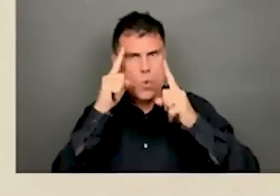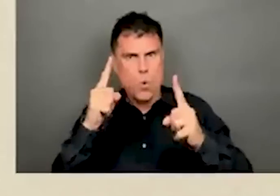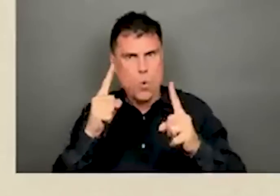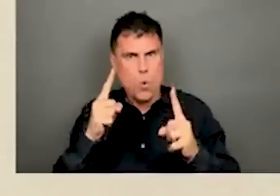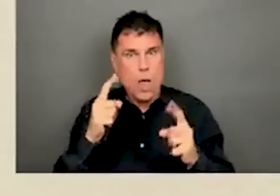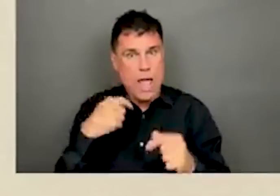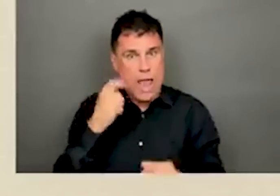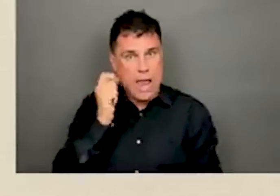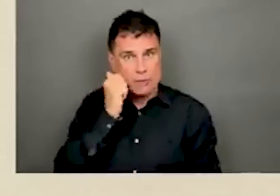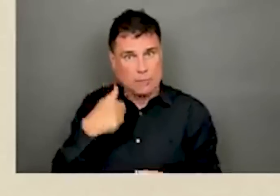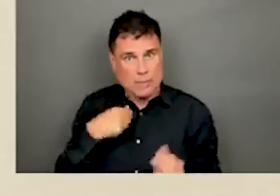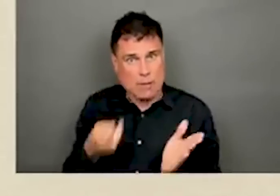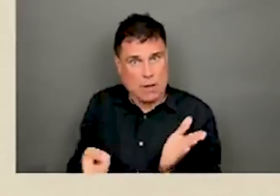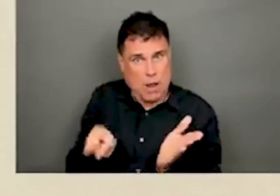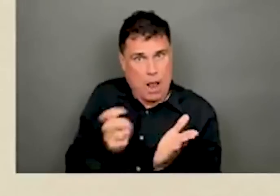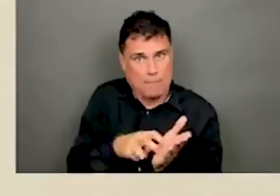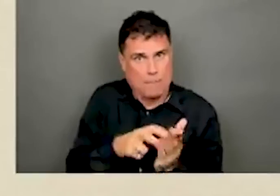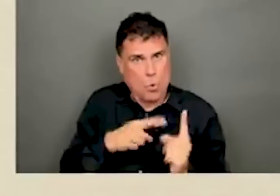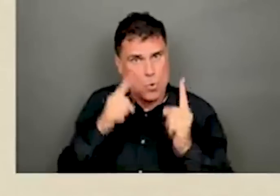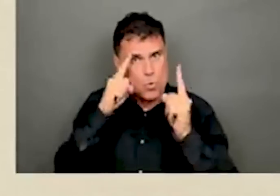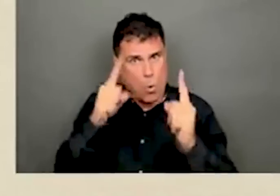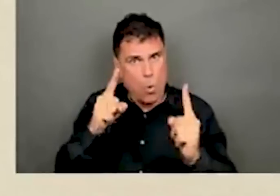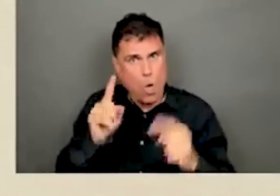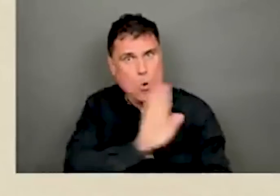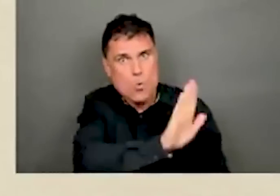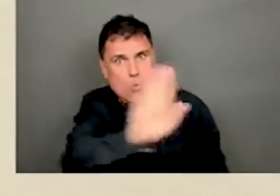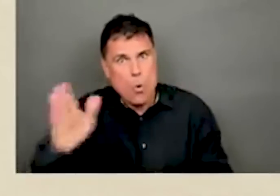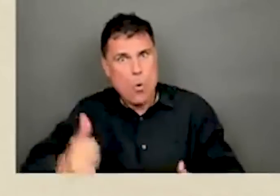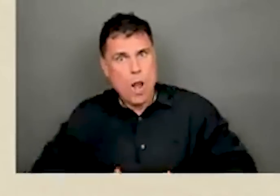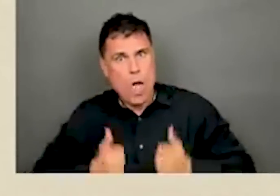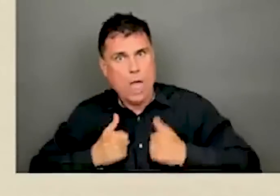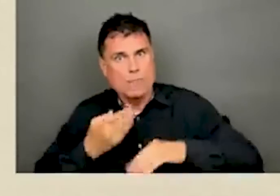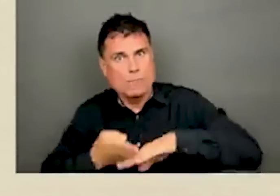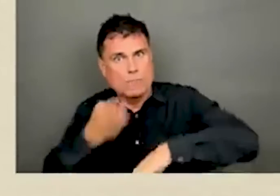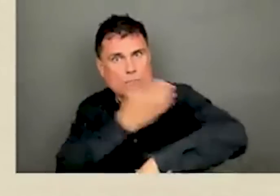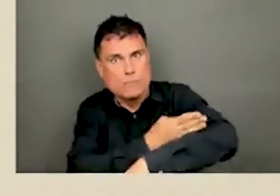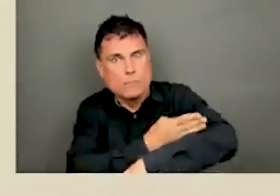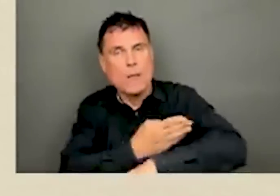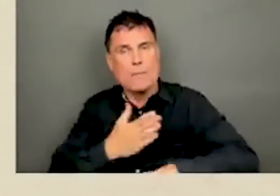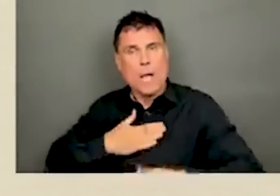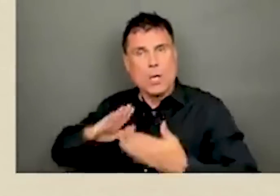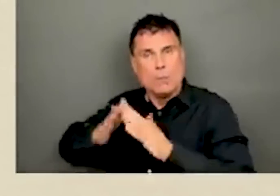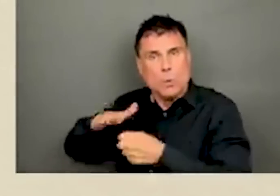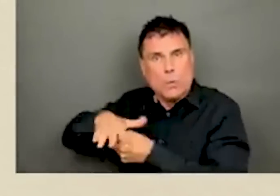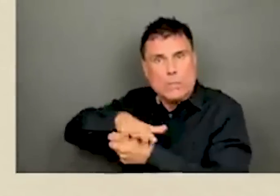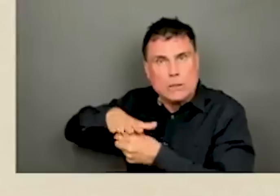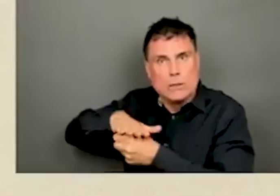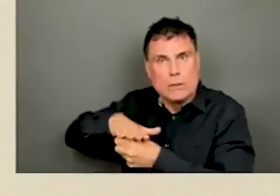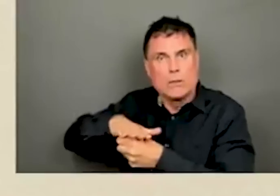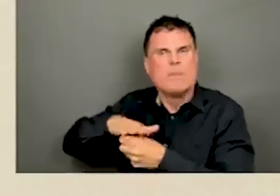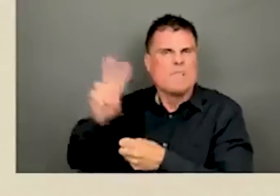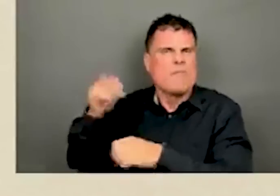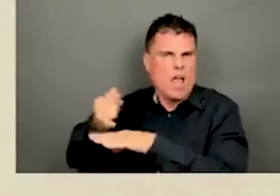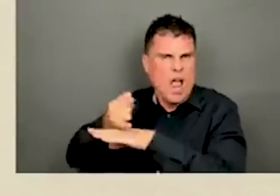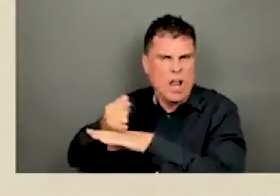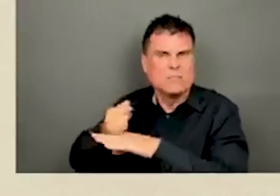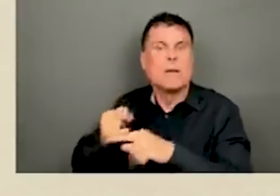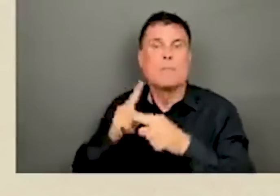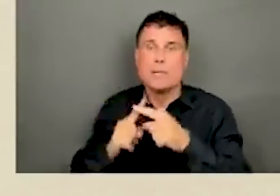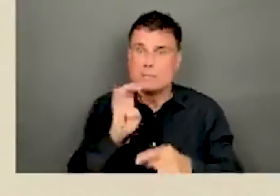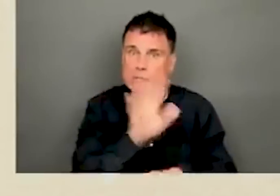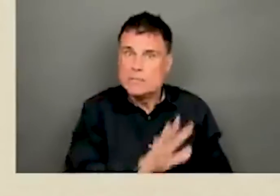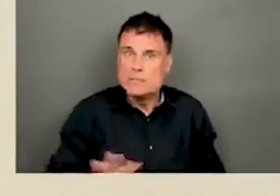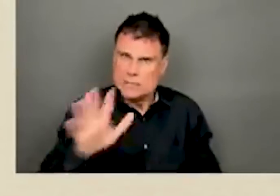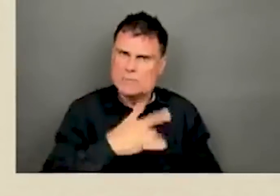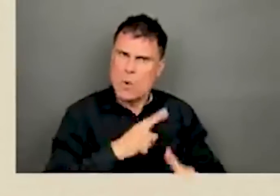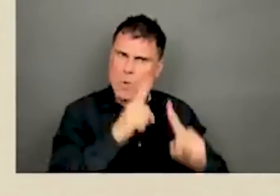better for the people around me, in my own community, here on Vancouver Island, across British Columbia, and